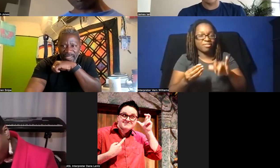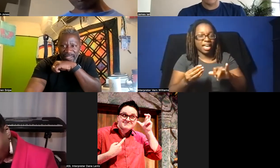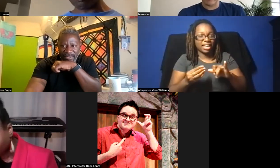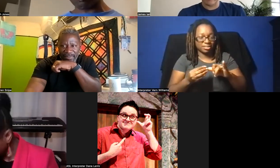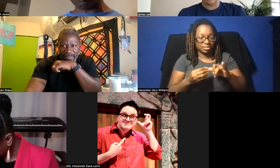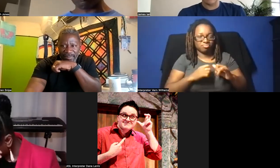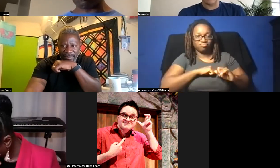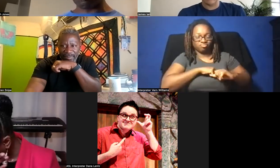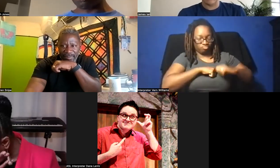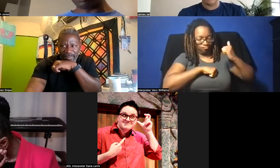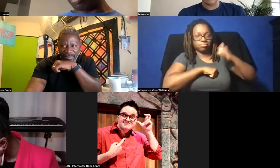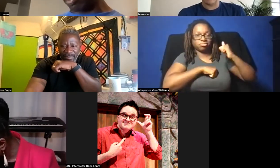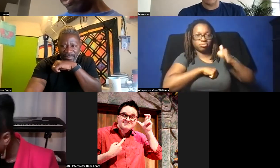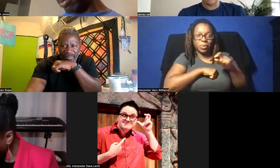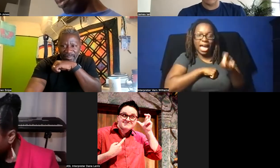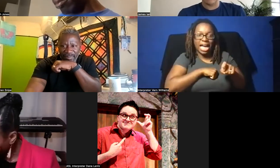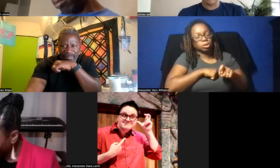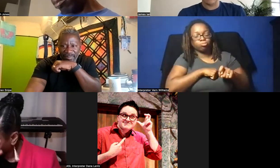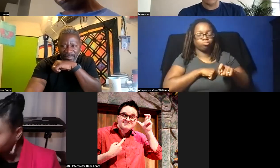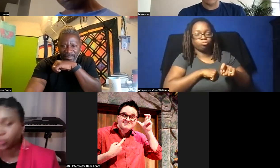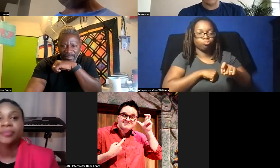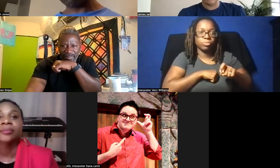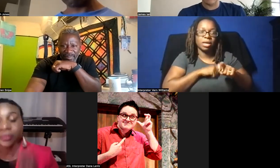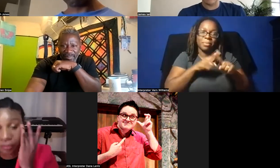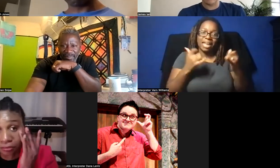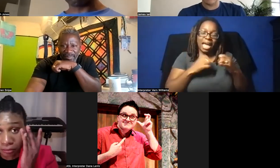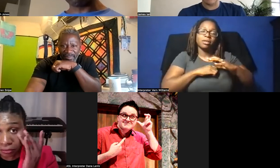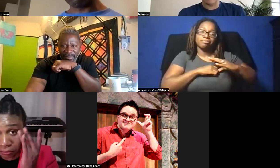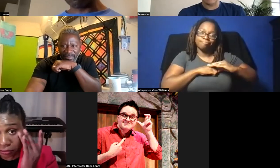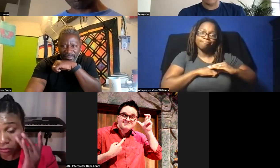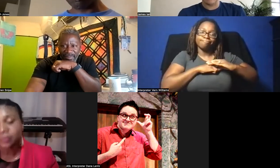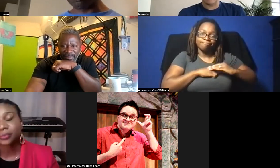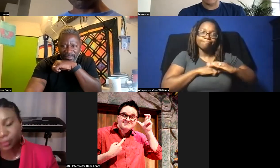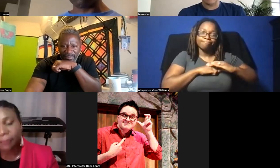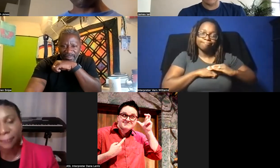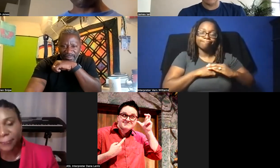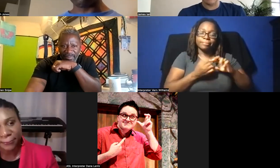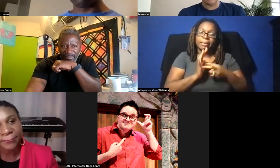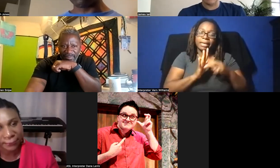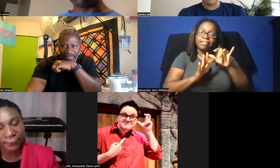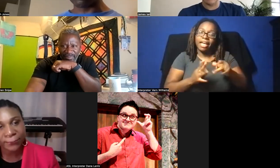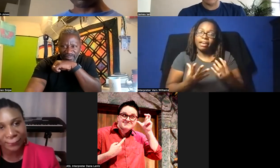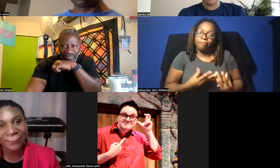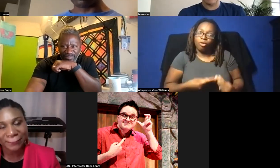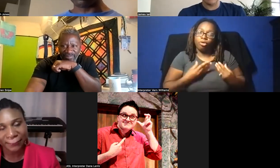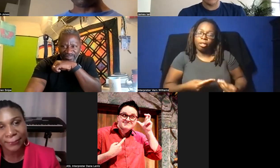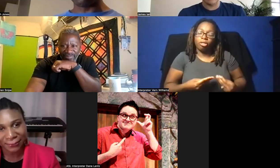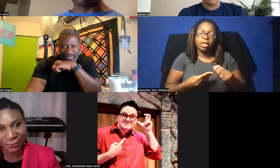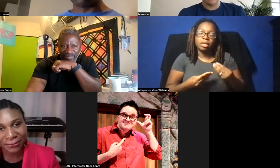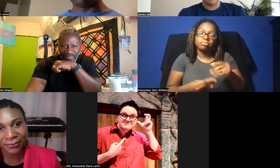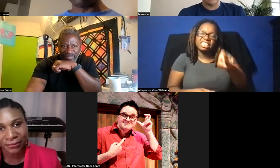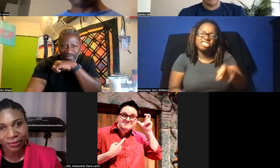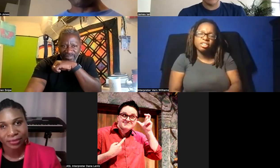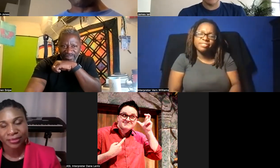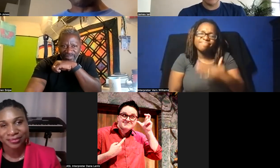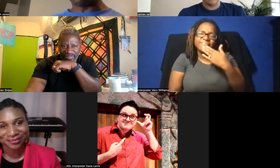you had to put up, and then you're breaking that down a little bit. And I think that vulnerability was necessary. So thank you for sharing your story.